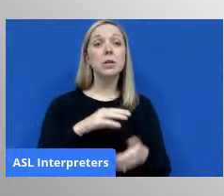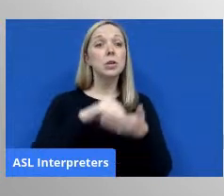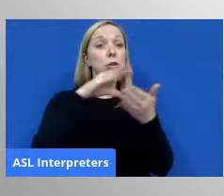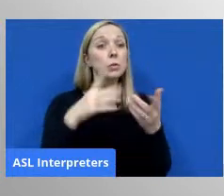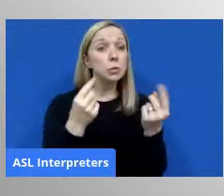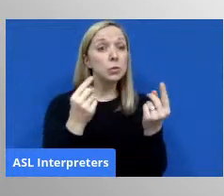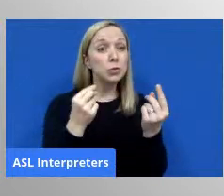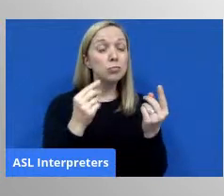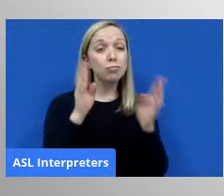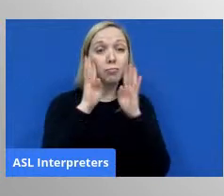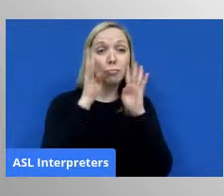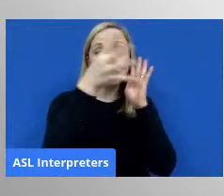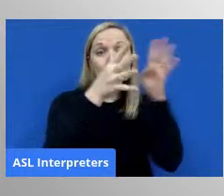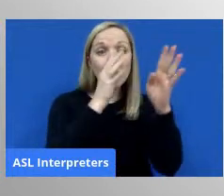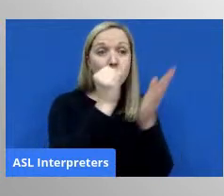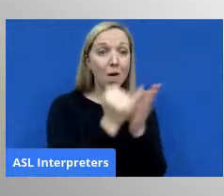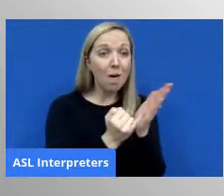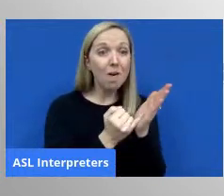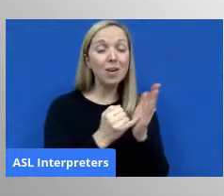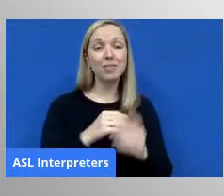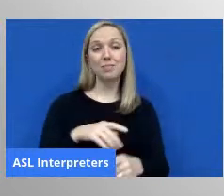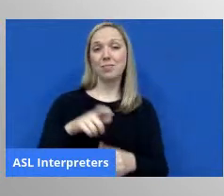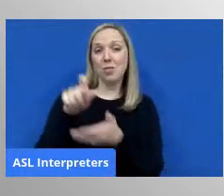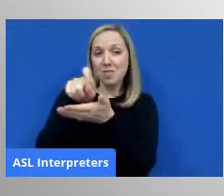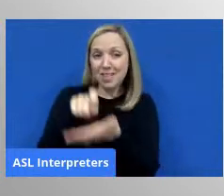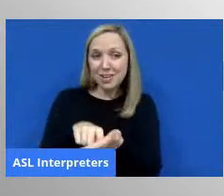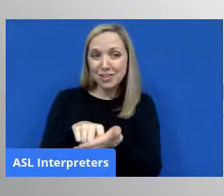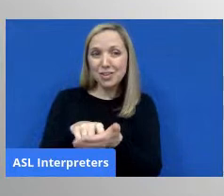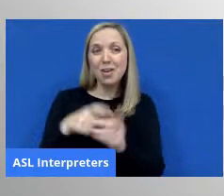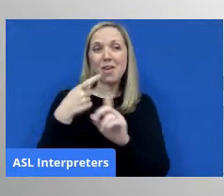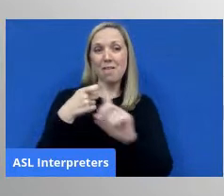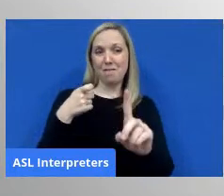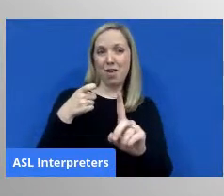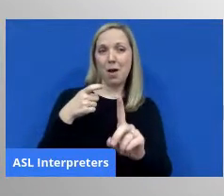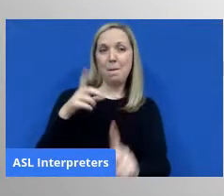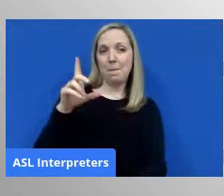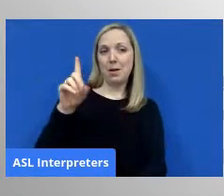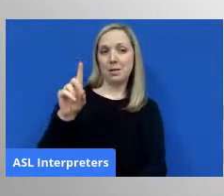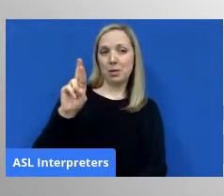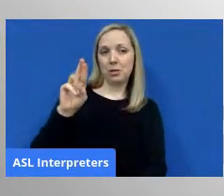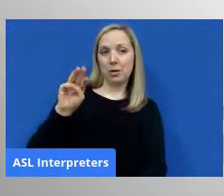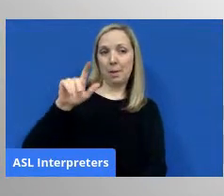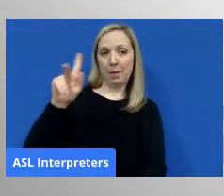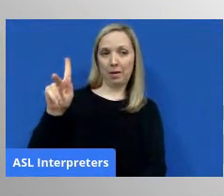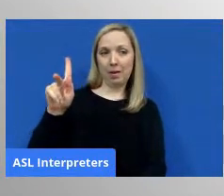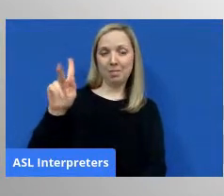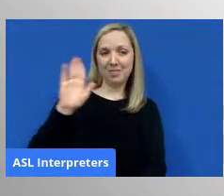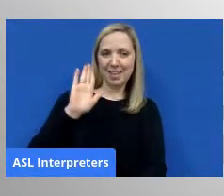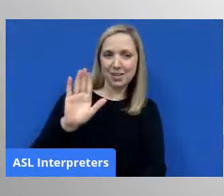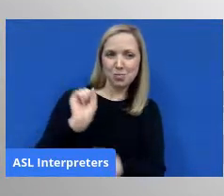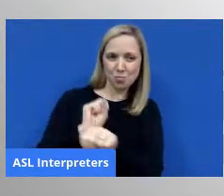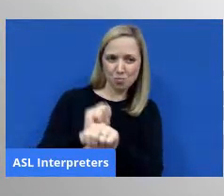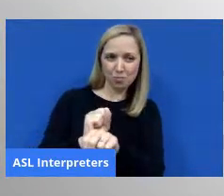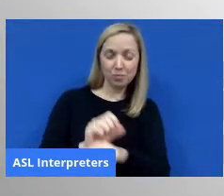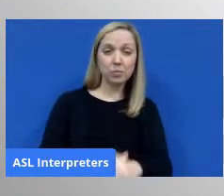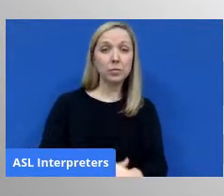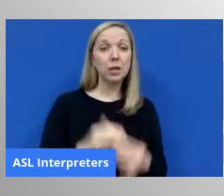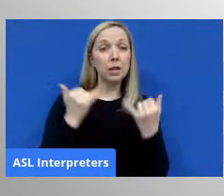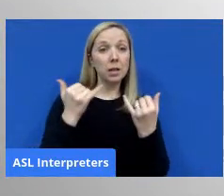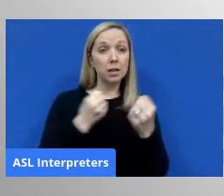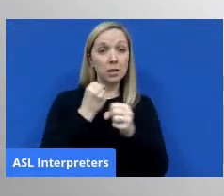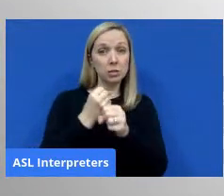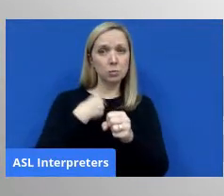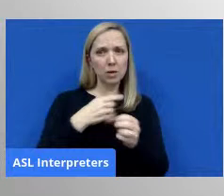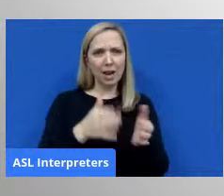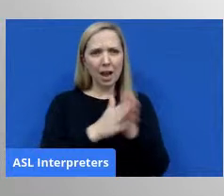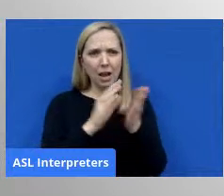an important theme and message from the works of Dr. Martin Luther King Jr. This year, we asked students to answer this question: